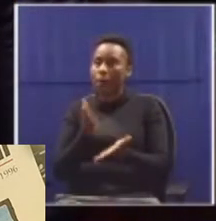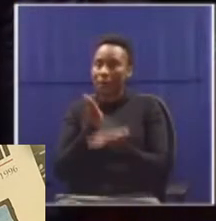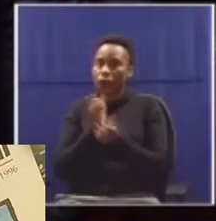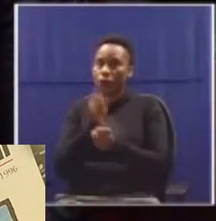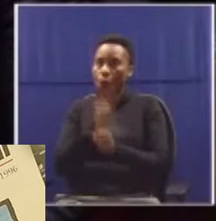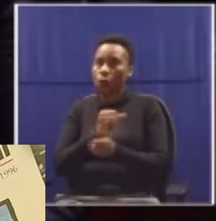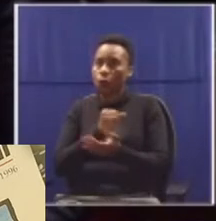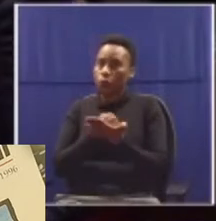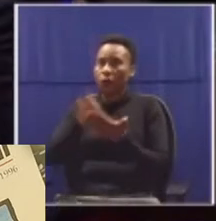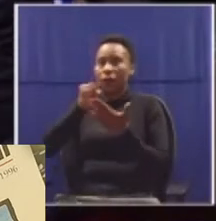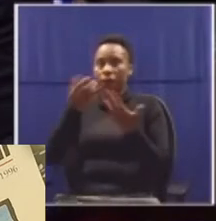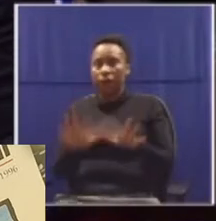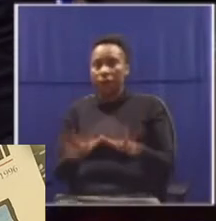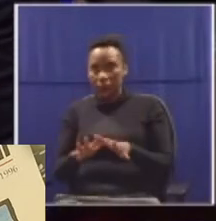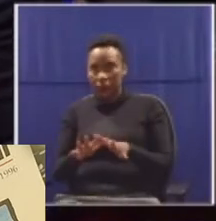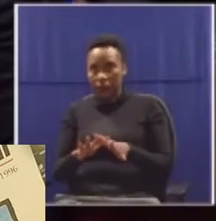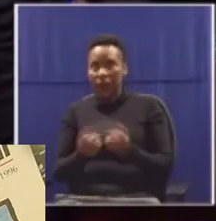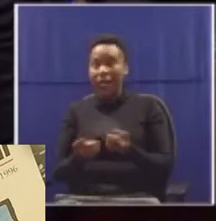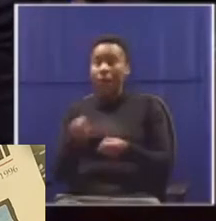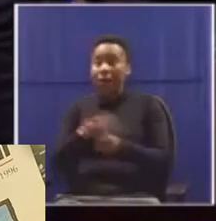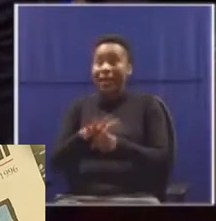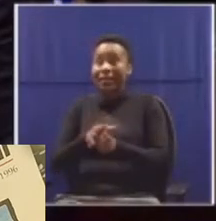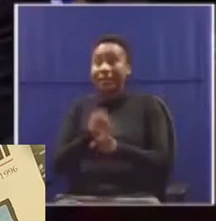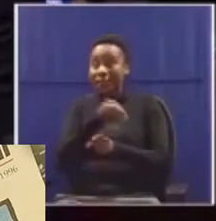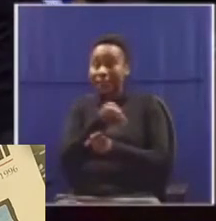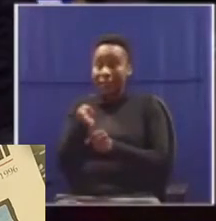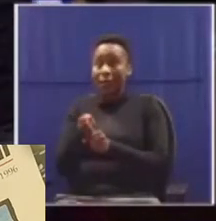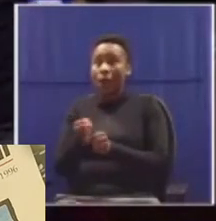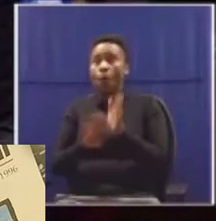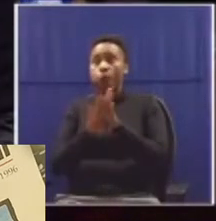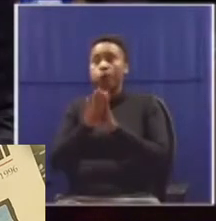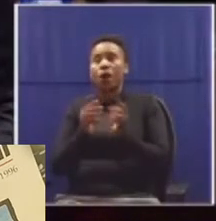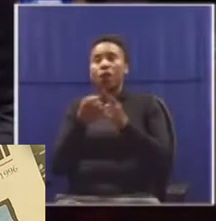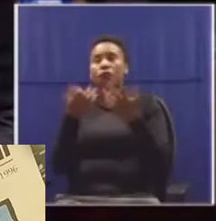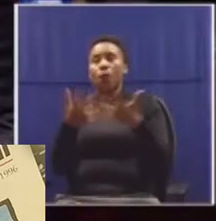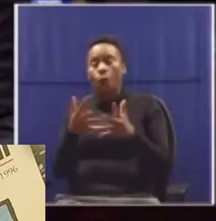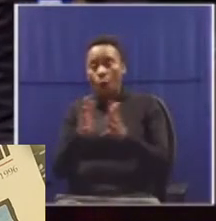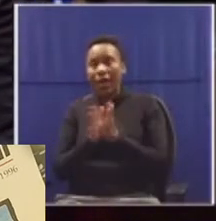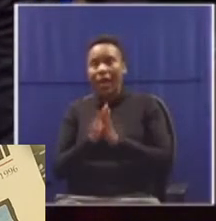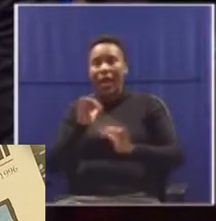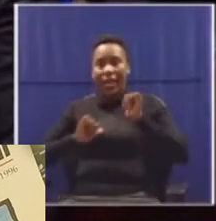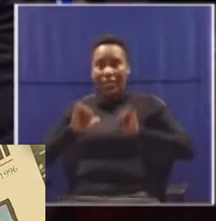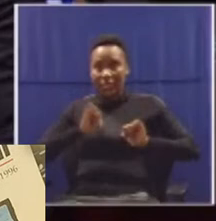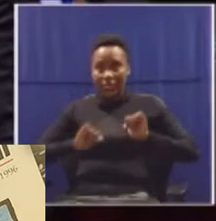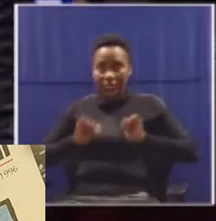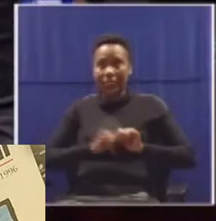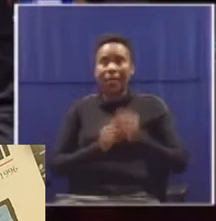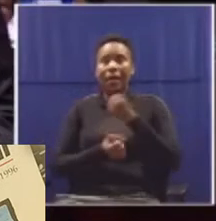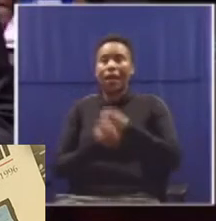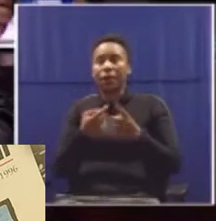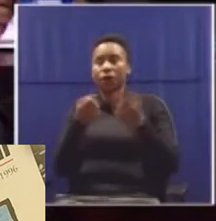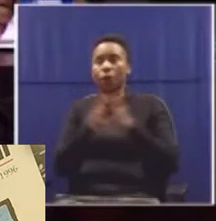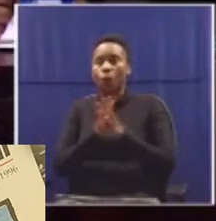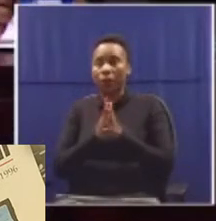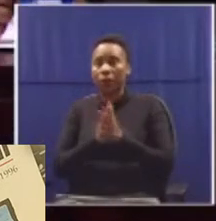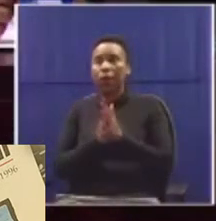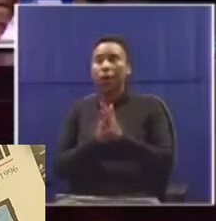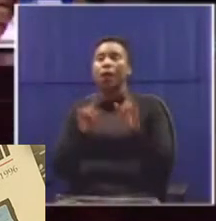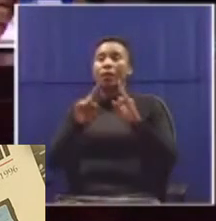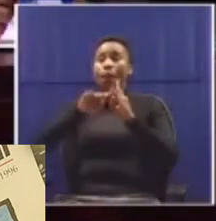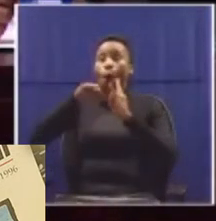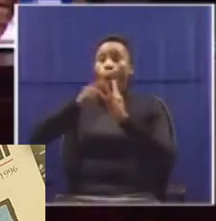addition a related implication arises from consequential action taken with regards to cross-border transactions